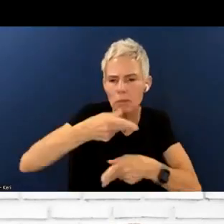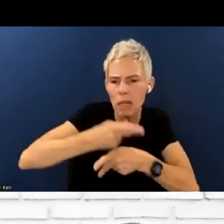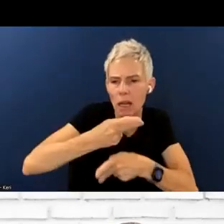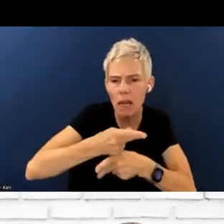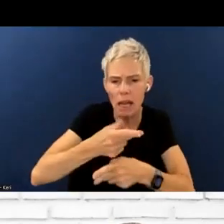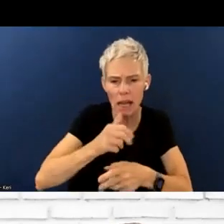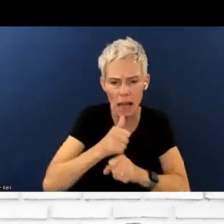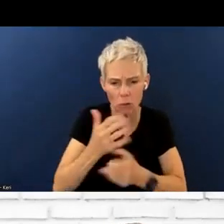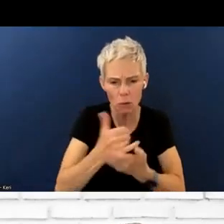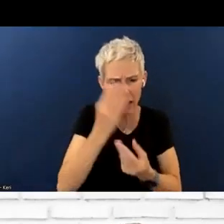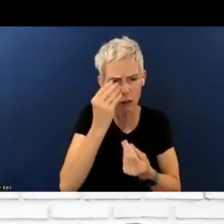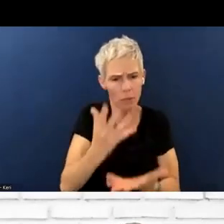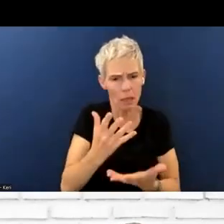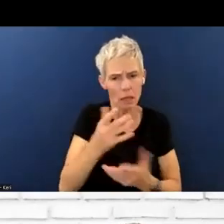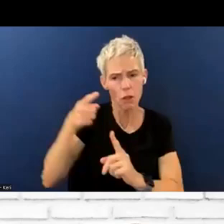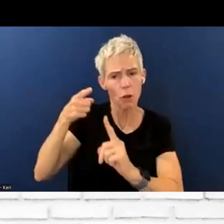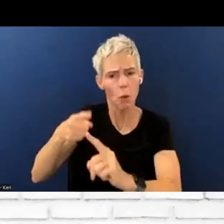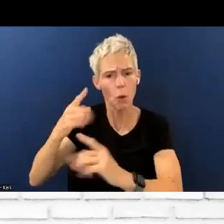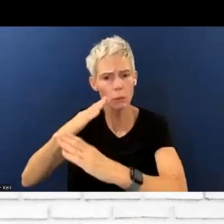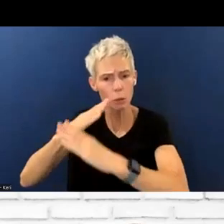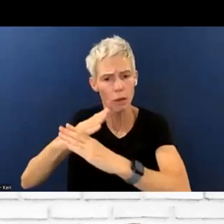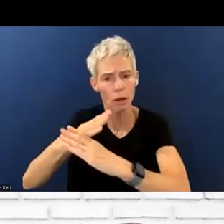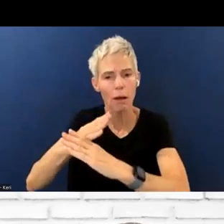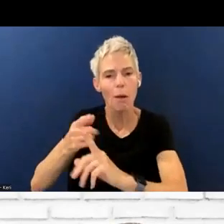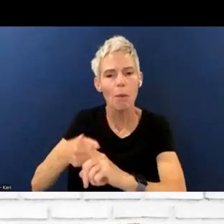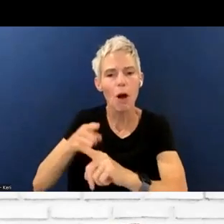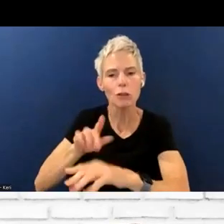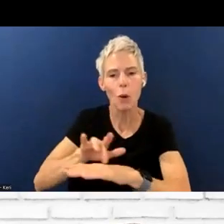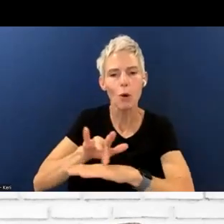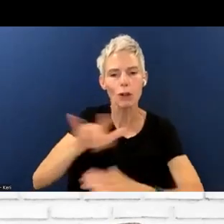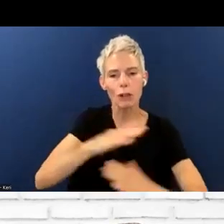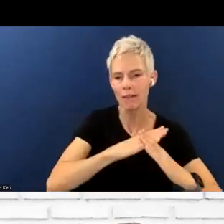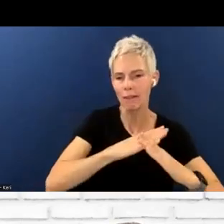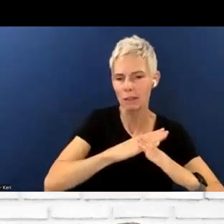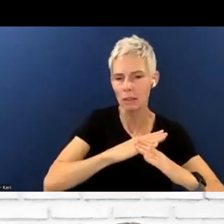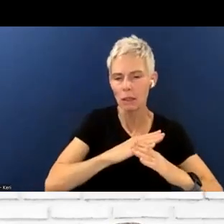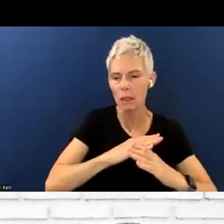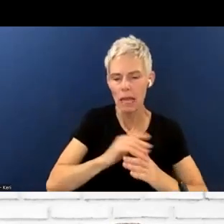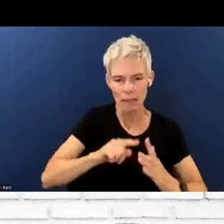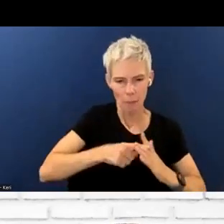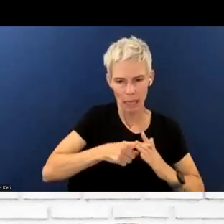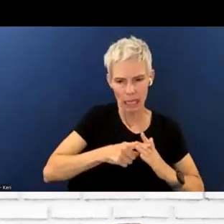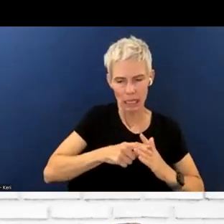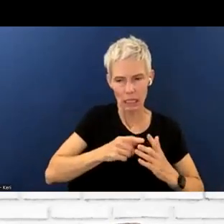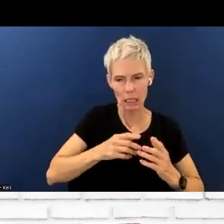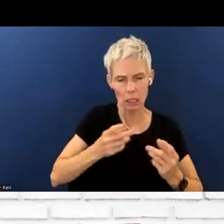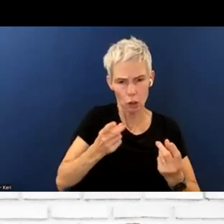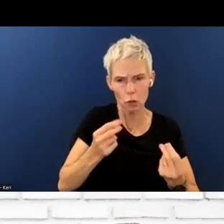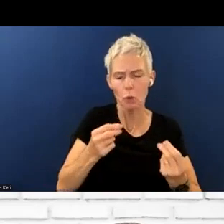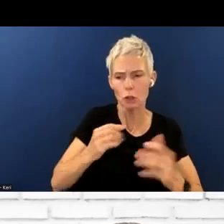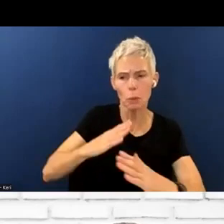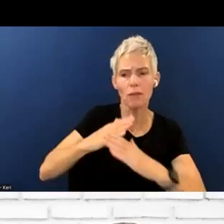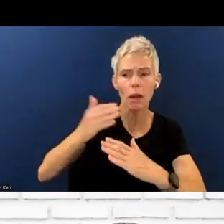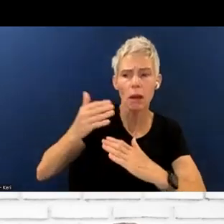on prevention, but it's also about early intervention. What are you doing in the beginning to prevent something from happening down the line? So there's a